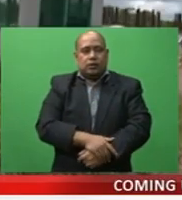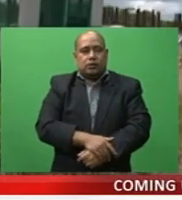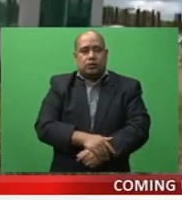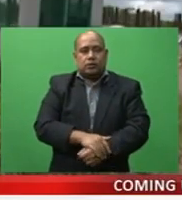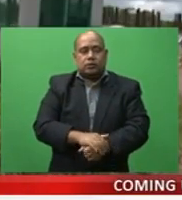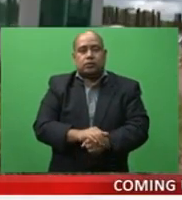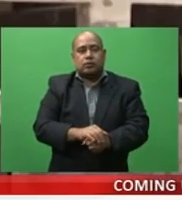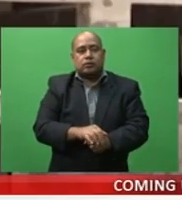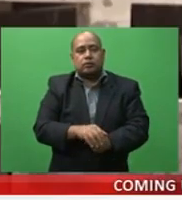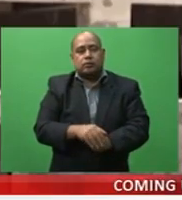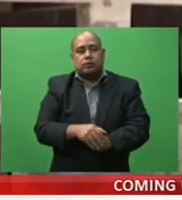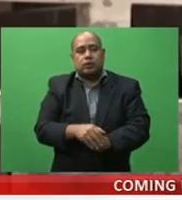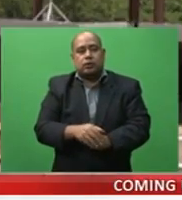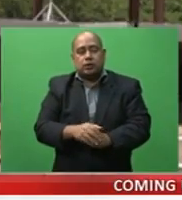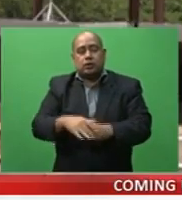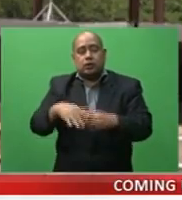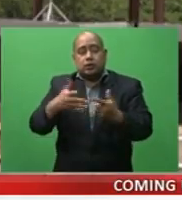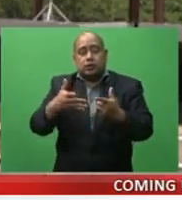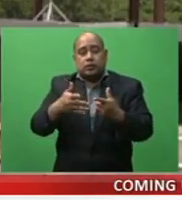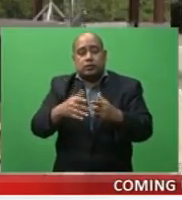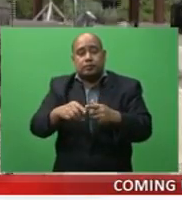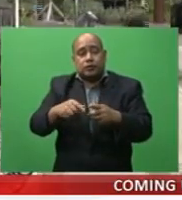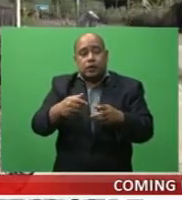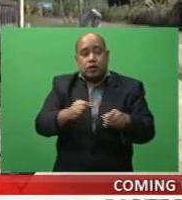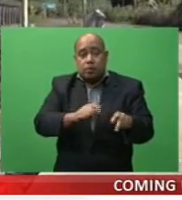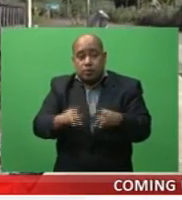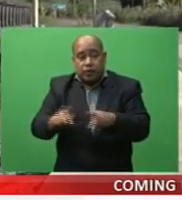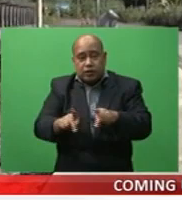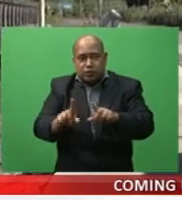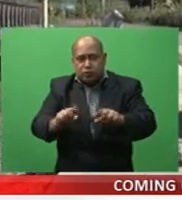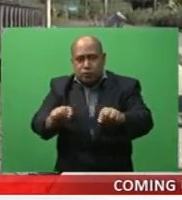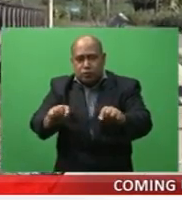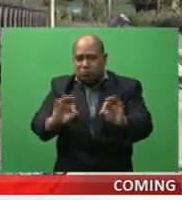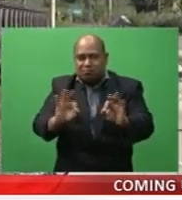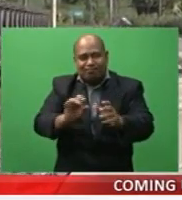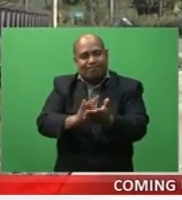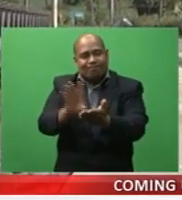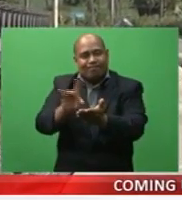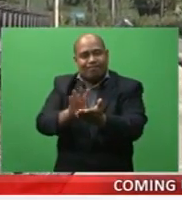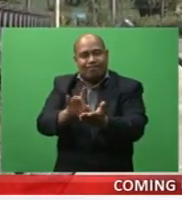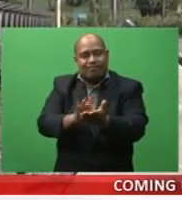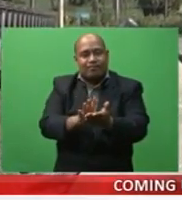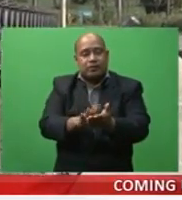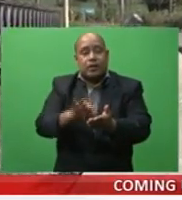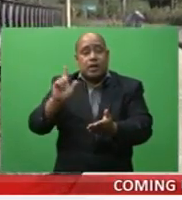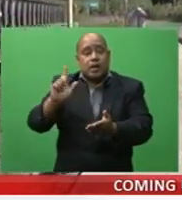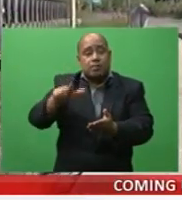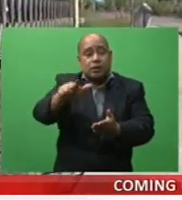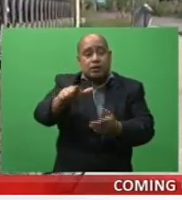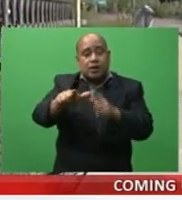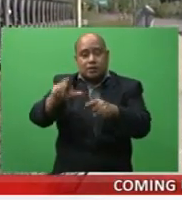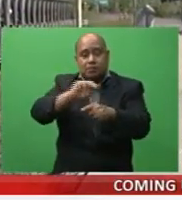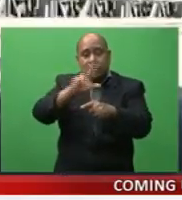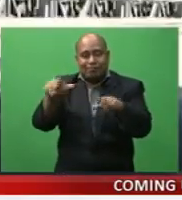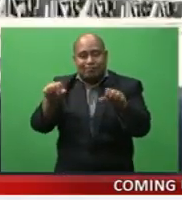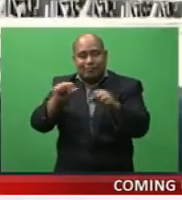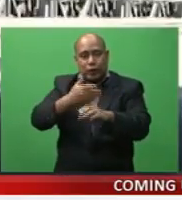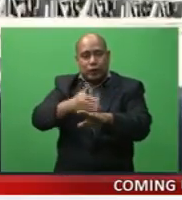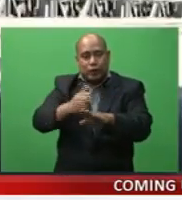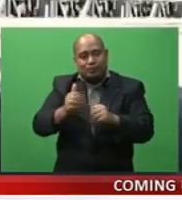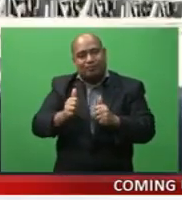Up ahead, contractor terminated due to non-performance, and work on Vatandova Bridge